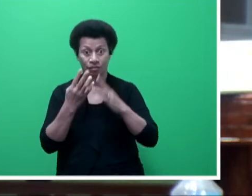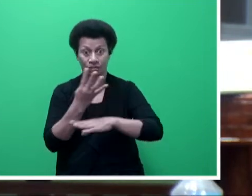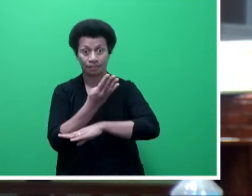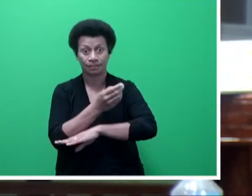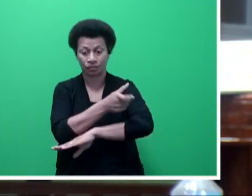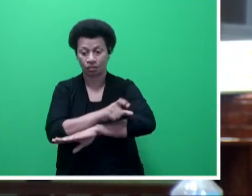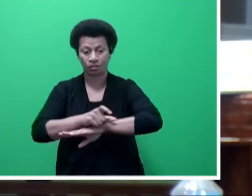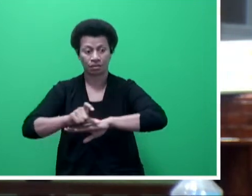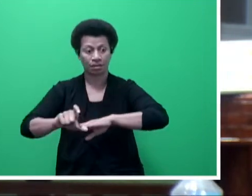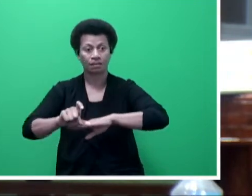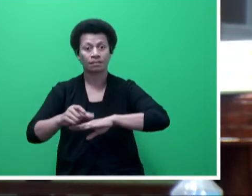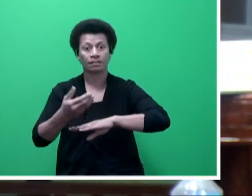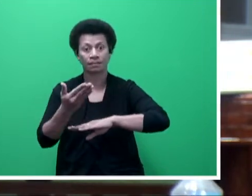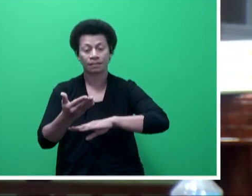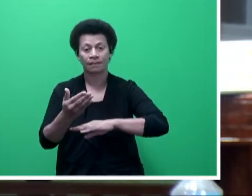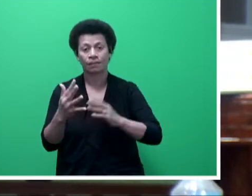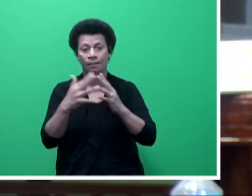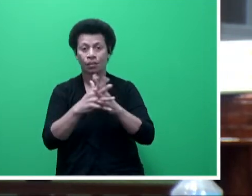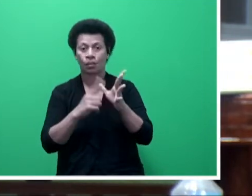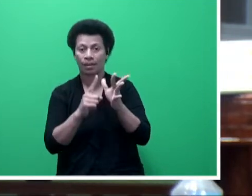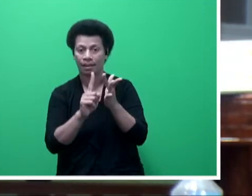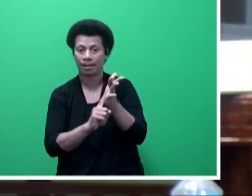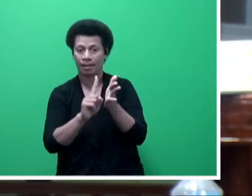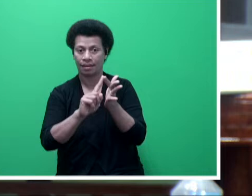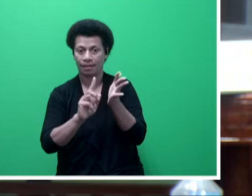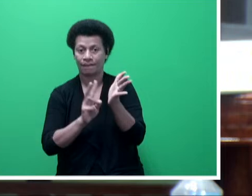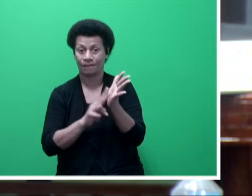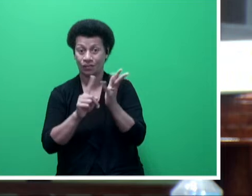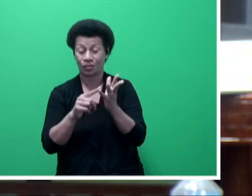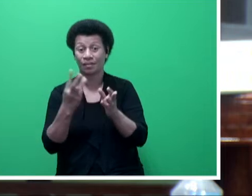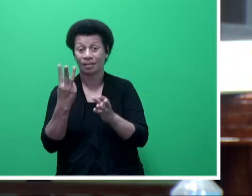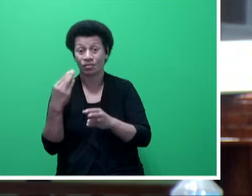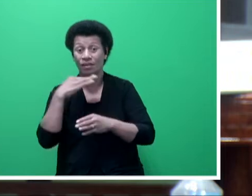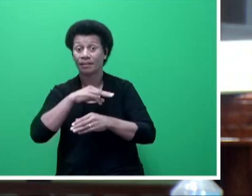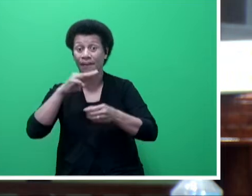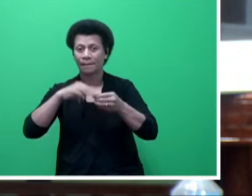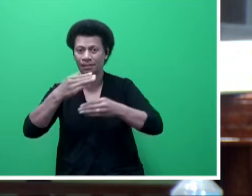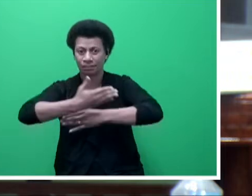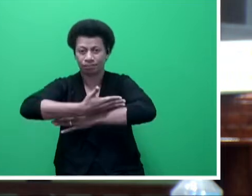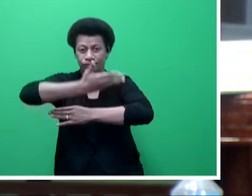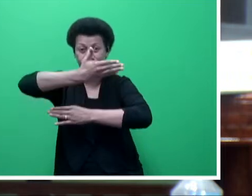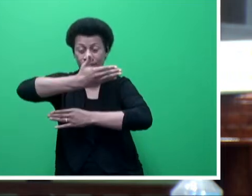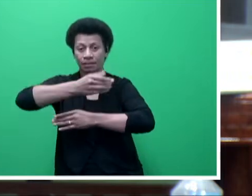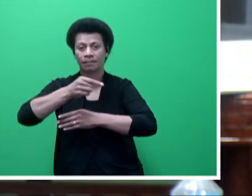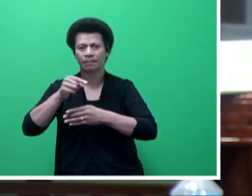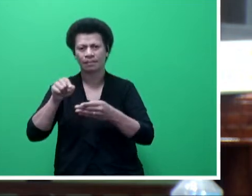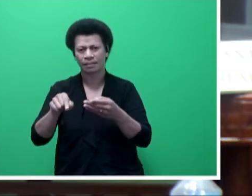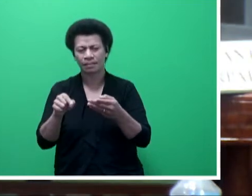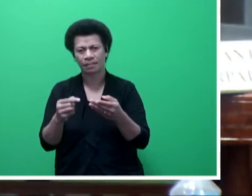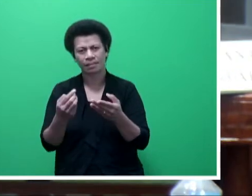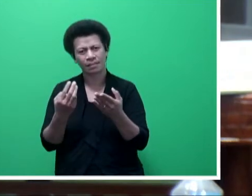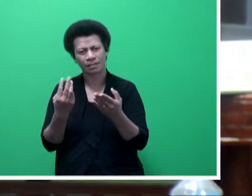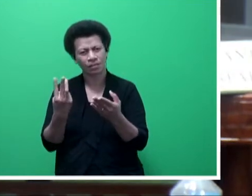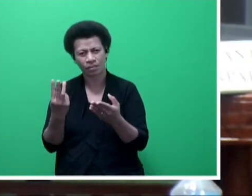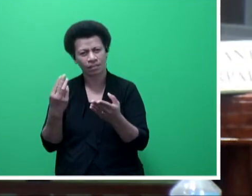coastal protection works for Wailevu village, 300 meters, with approximate cost of Fijian $45,000, and